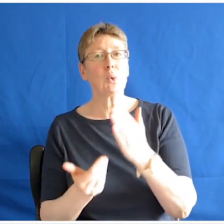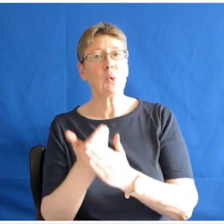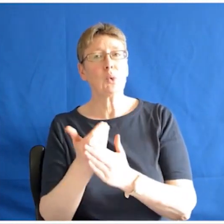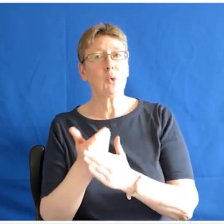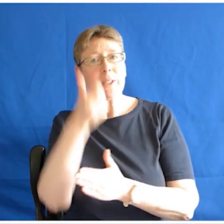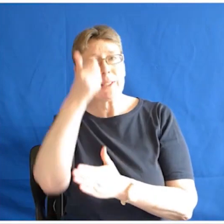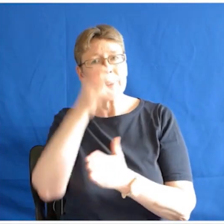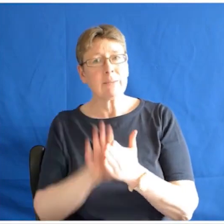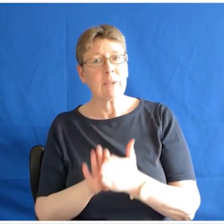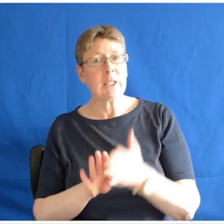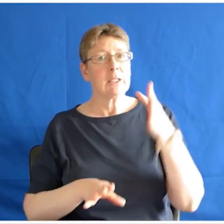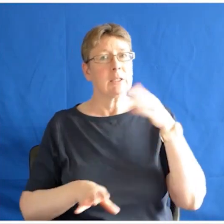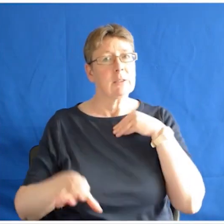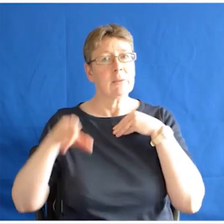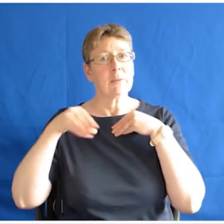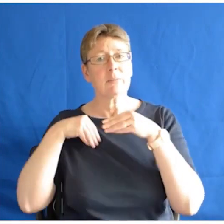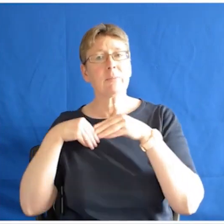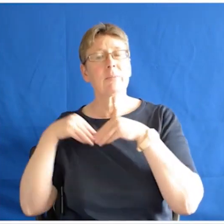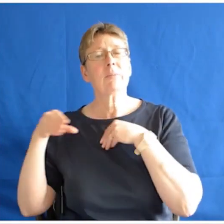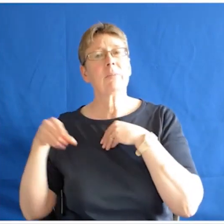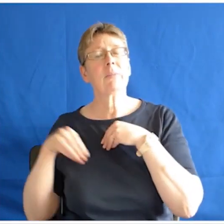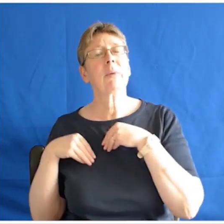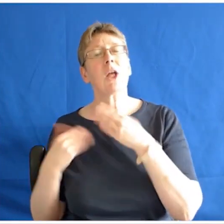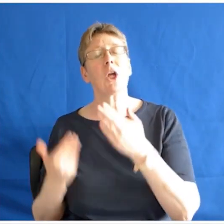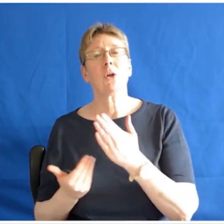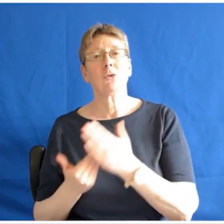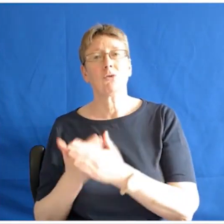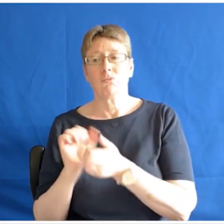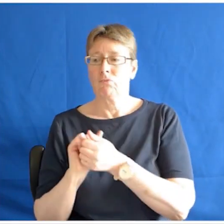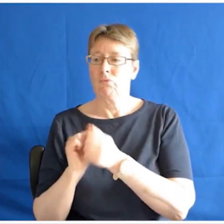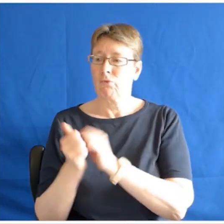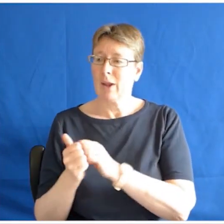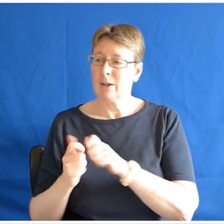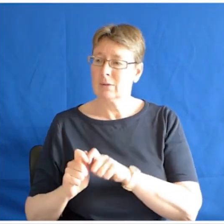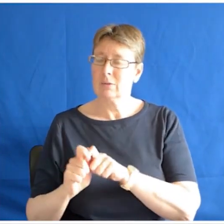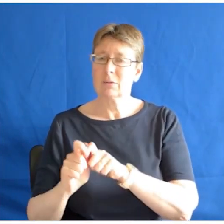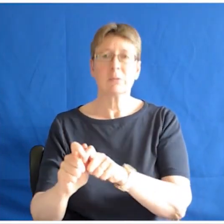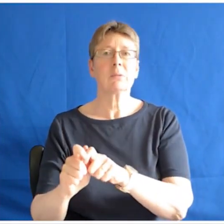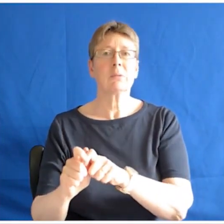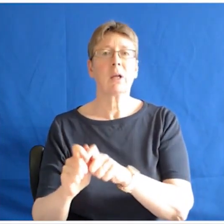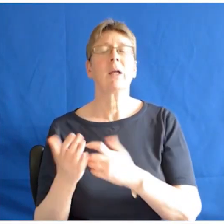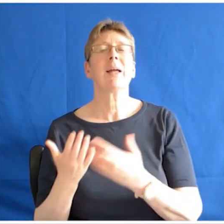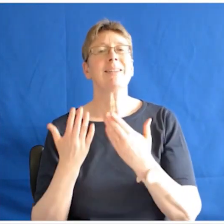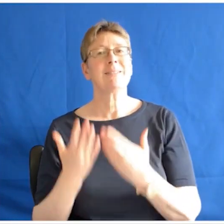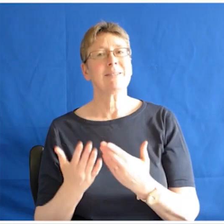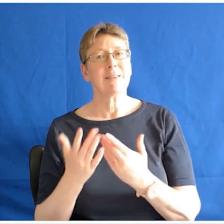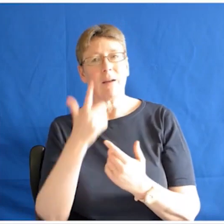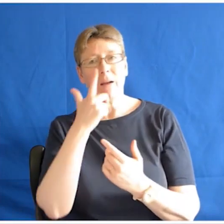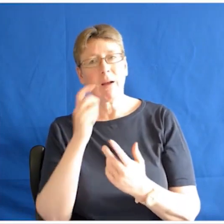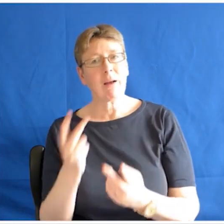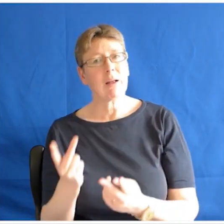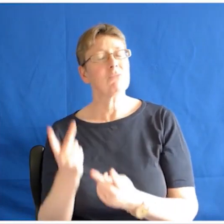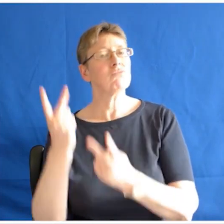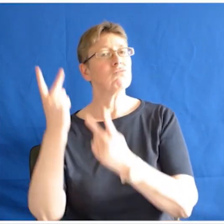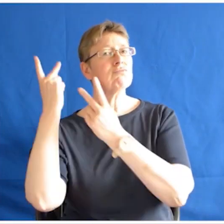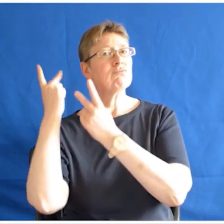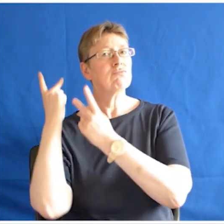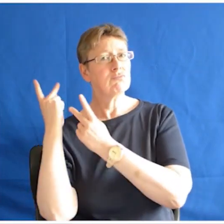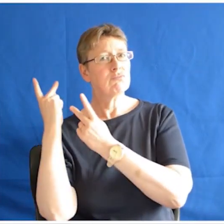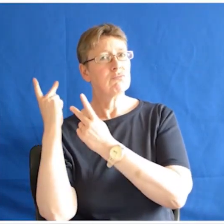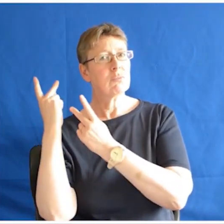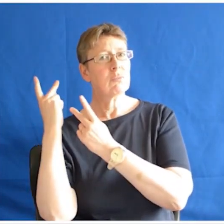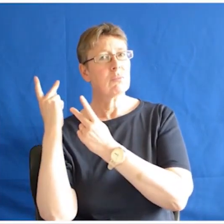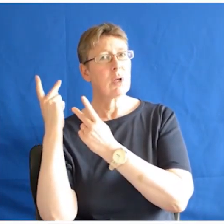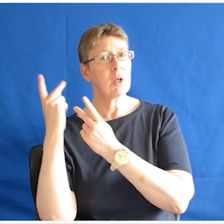experience new things and build many lasting friendships and relationships. Today provides an opportunity